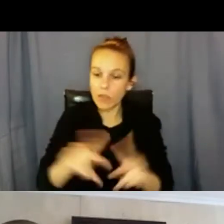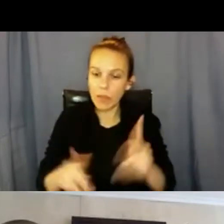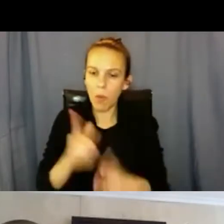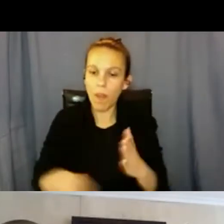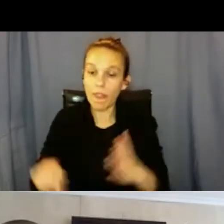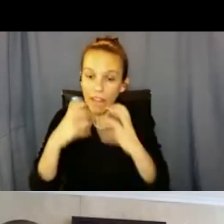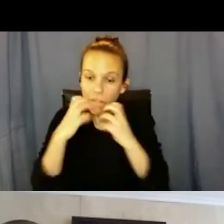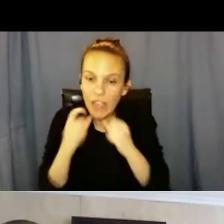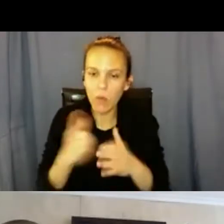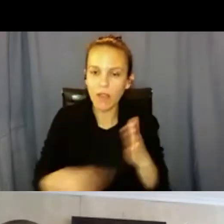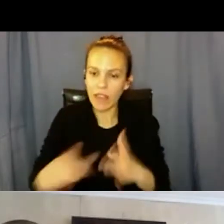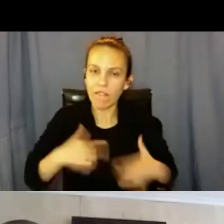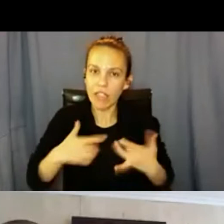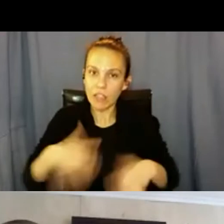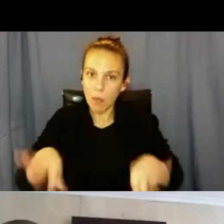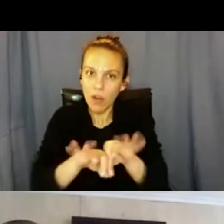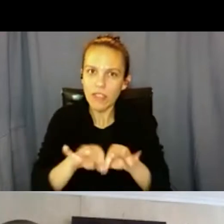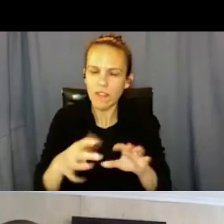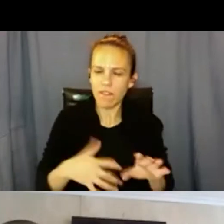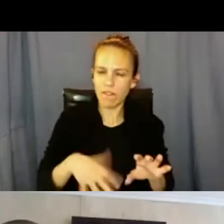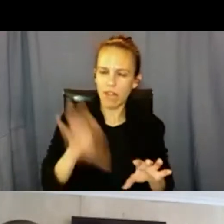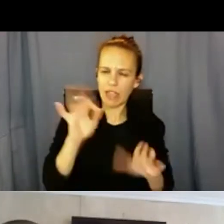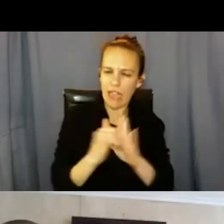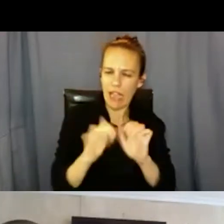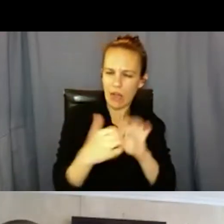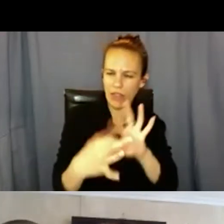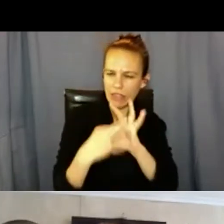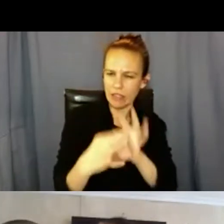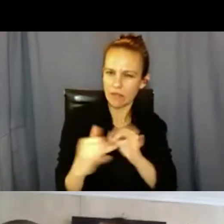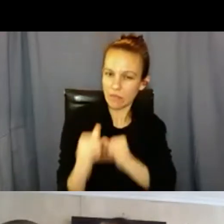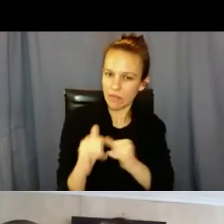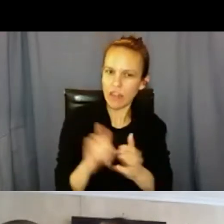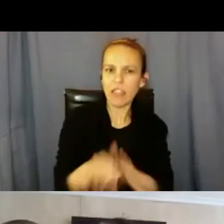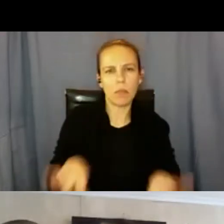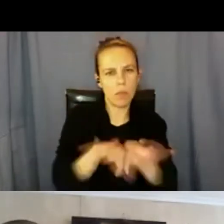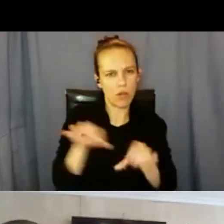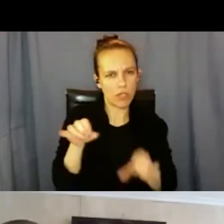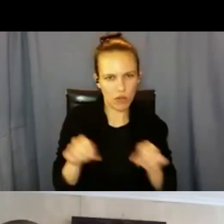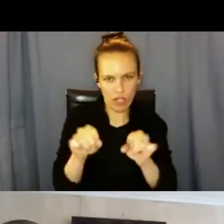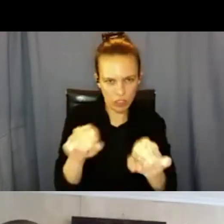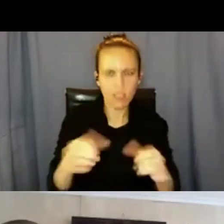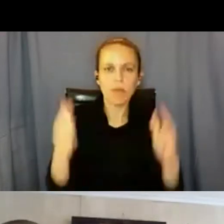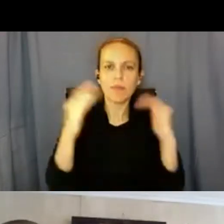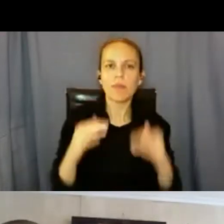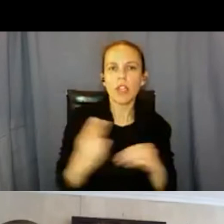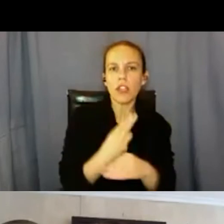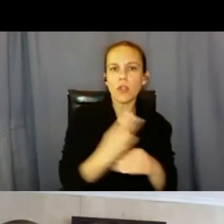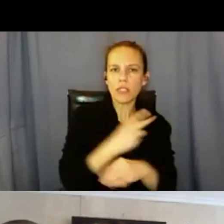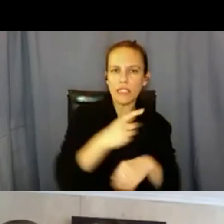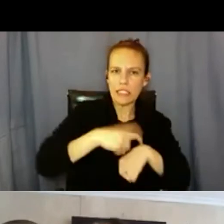strategy for doing COVID-19 vaccine education. And use timing to your advantage. People are most